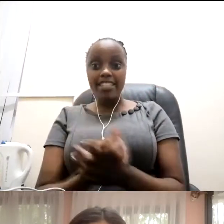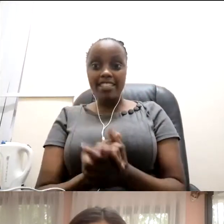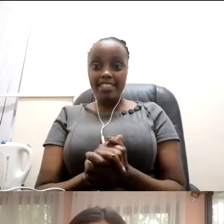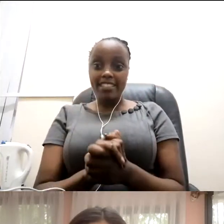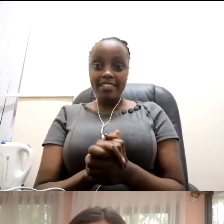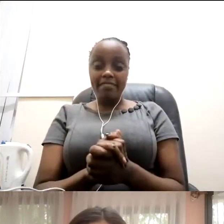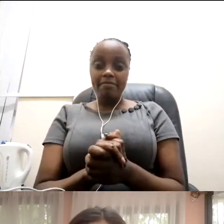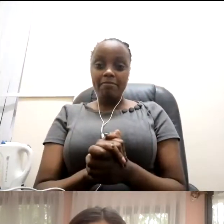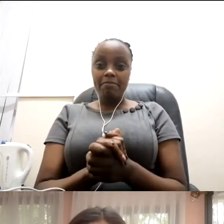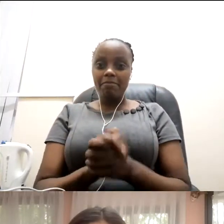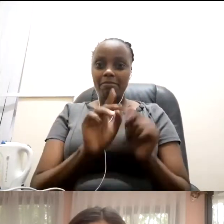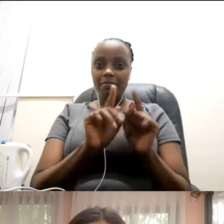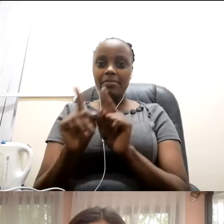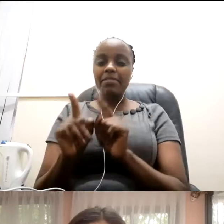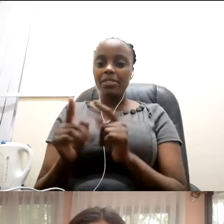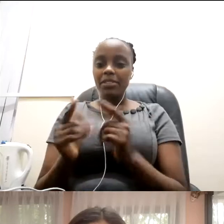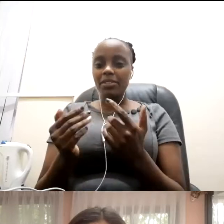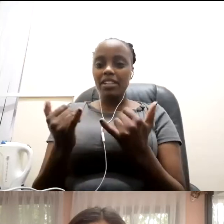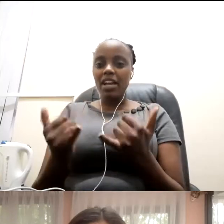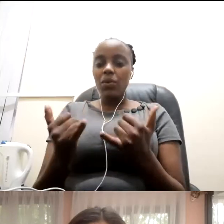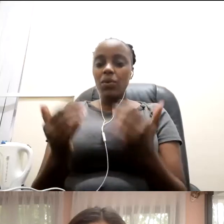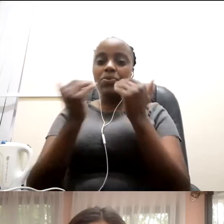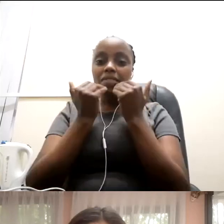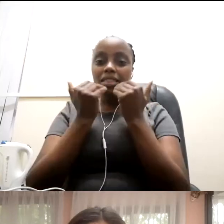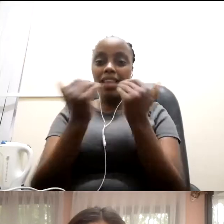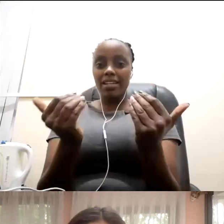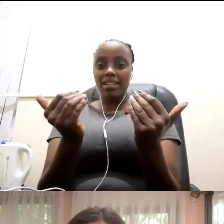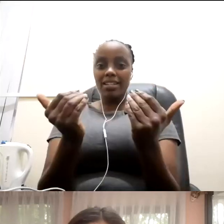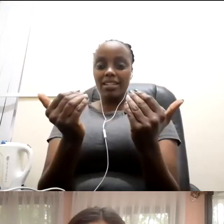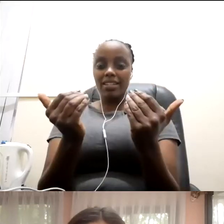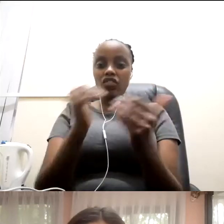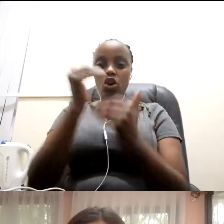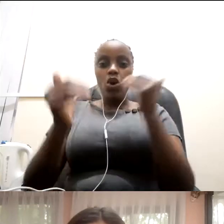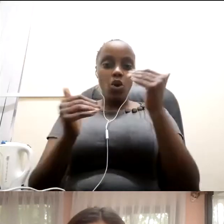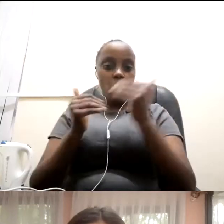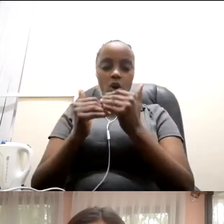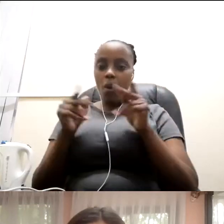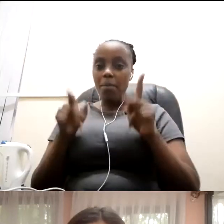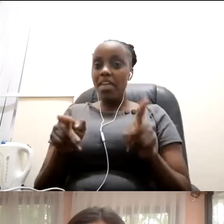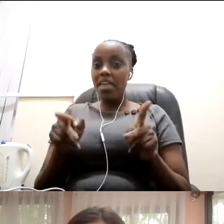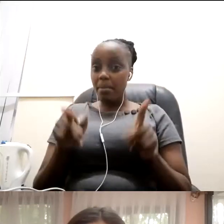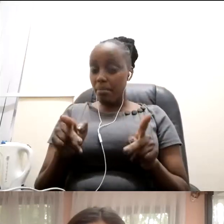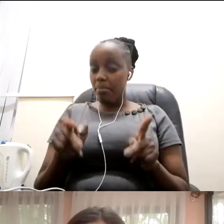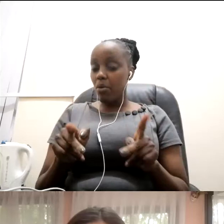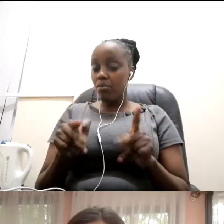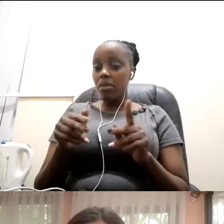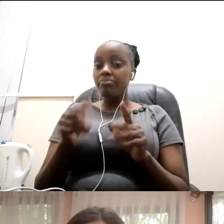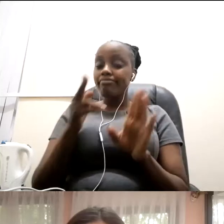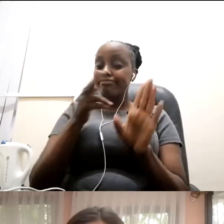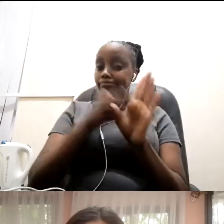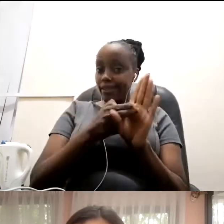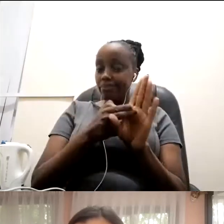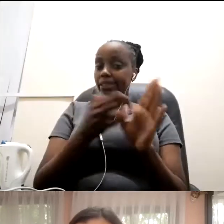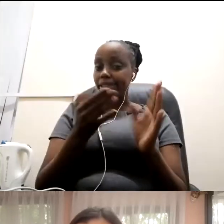I also want to take this opportunity to thank all the people that had participated in